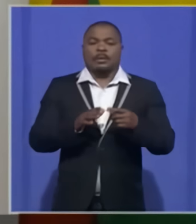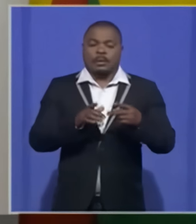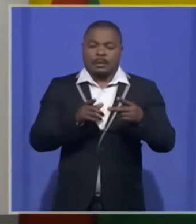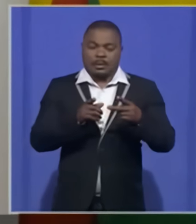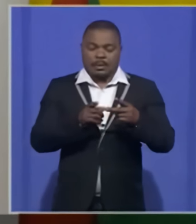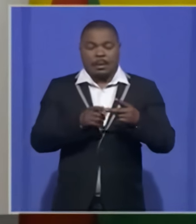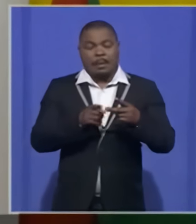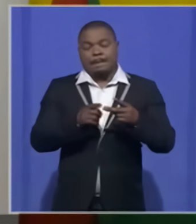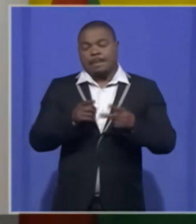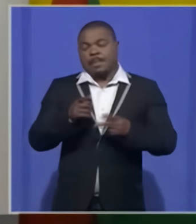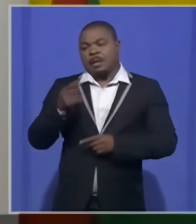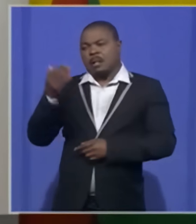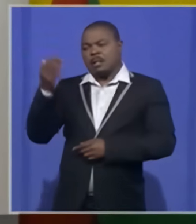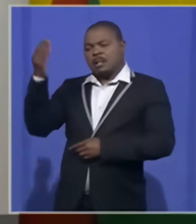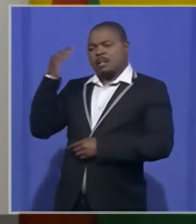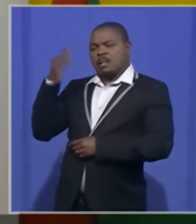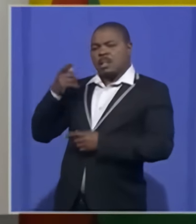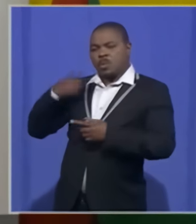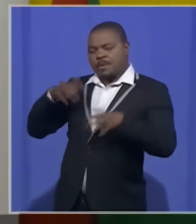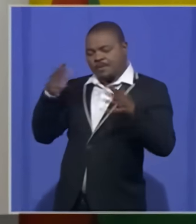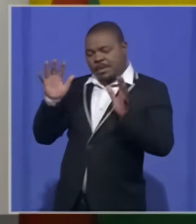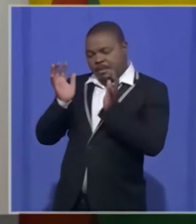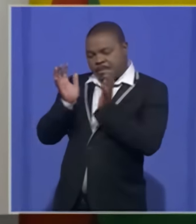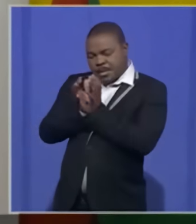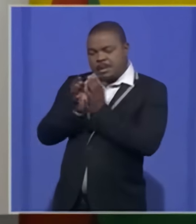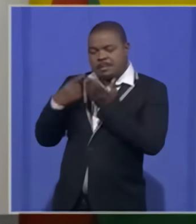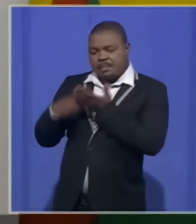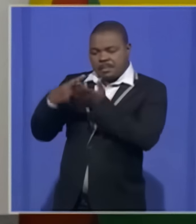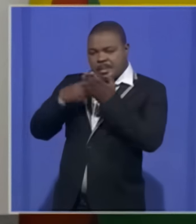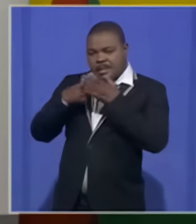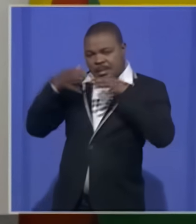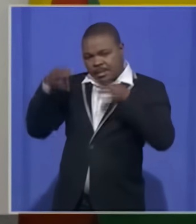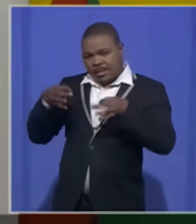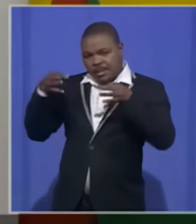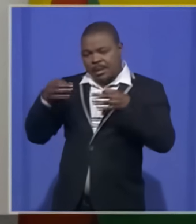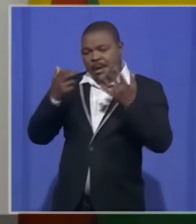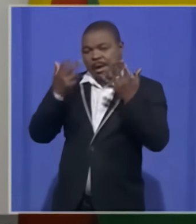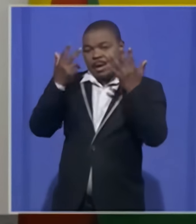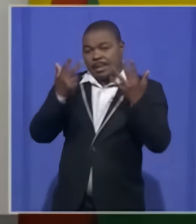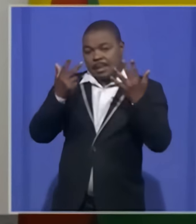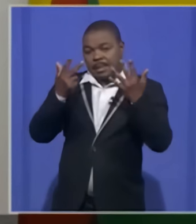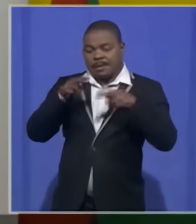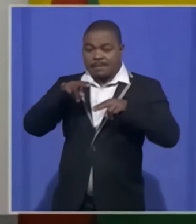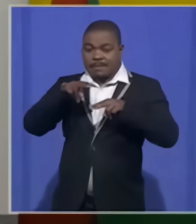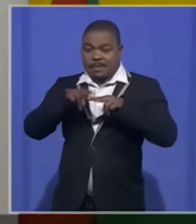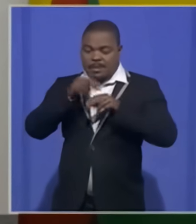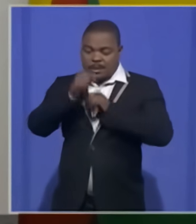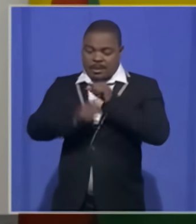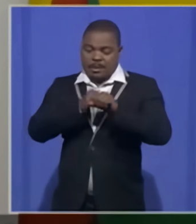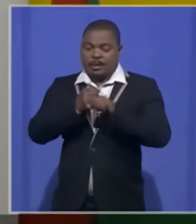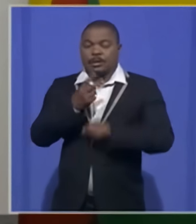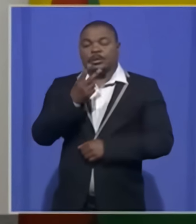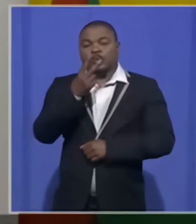Following our previous resolutions of 8th February